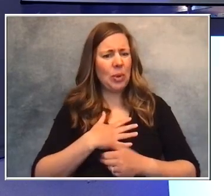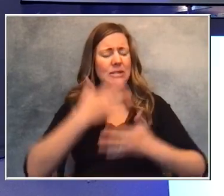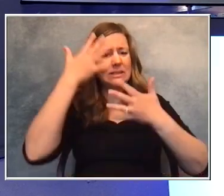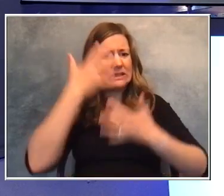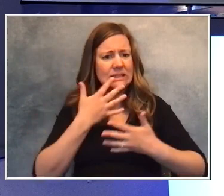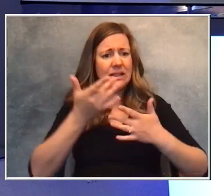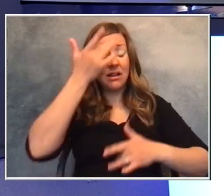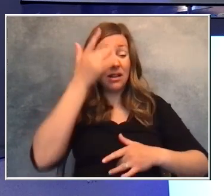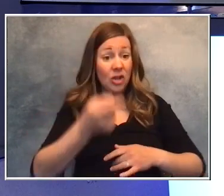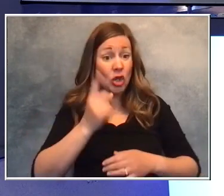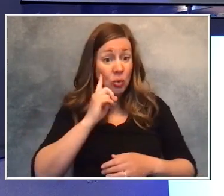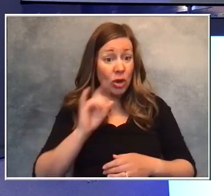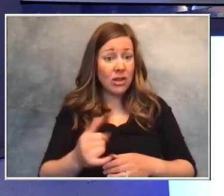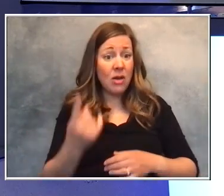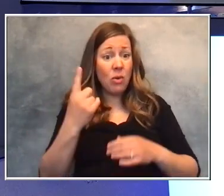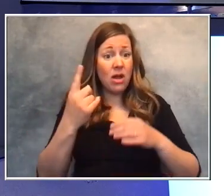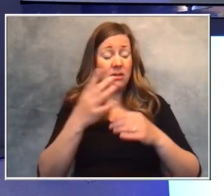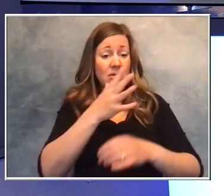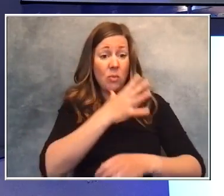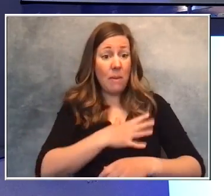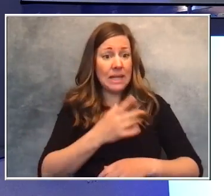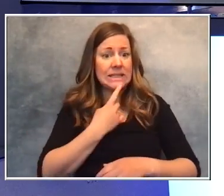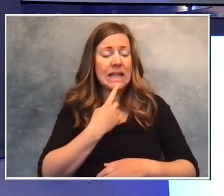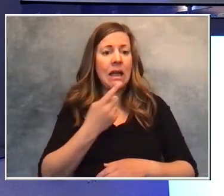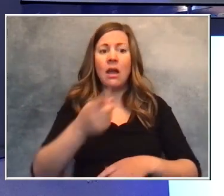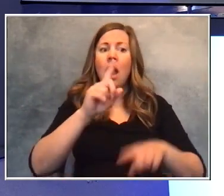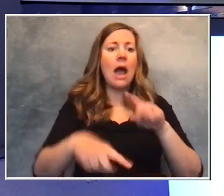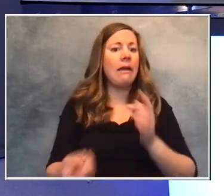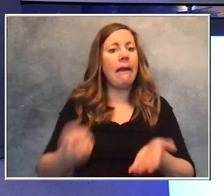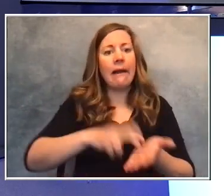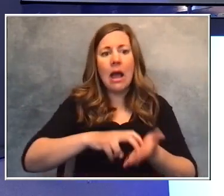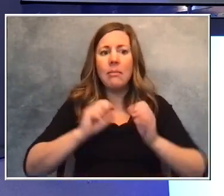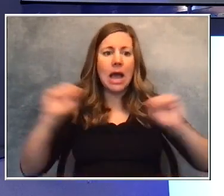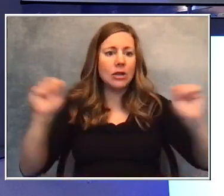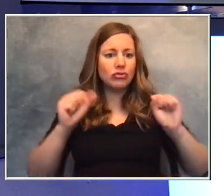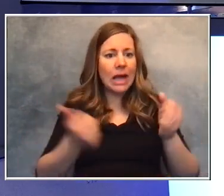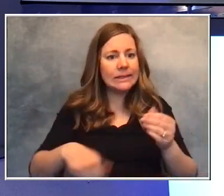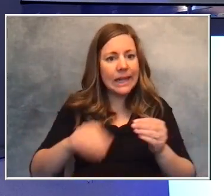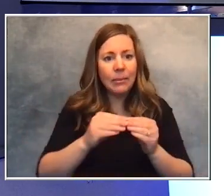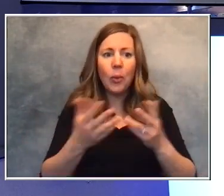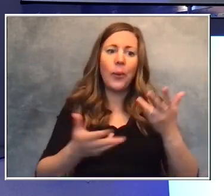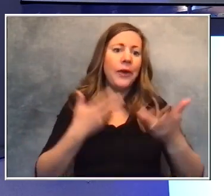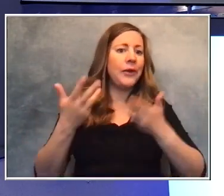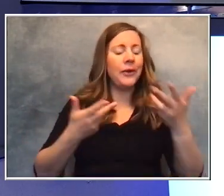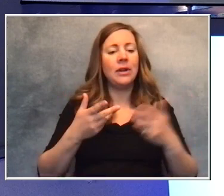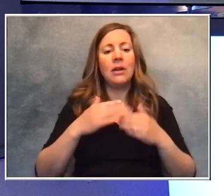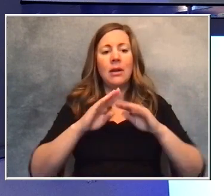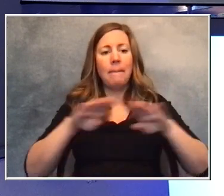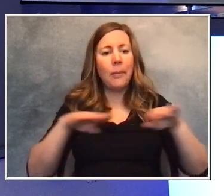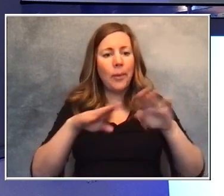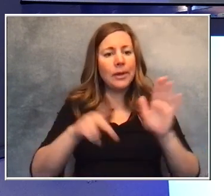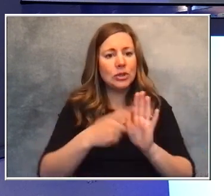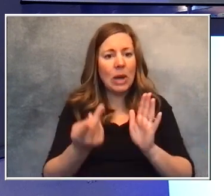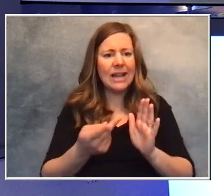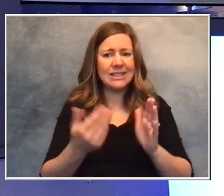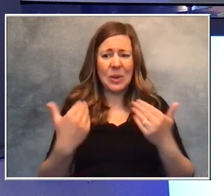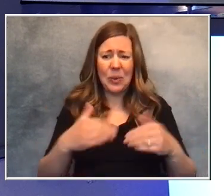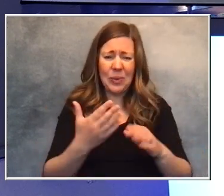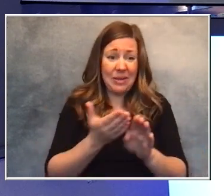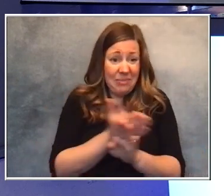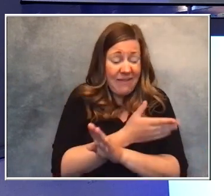patient say, I can't get up and exercise anymore. I've only been in the pool twice. This is someone who clearly was a advocate for exercise.